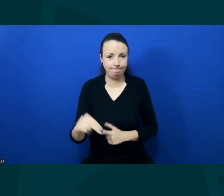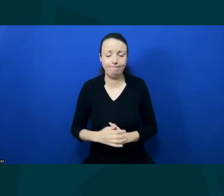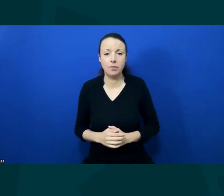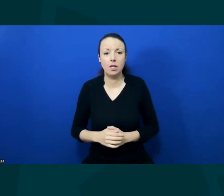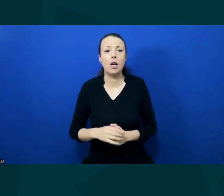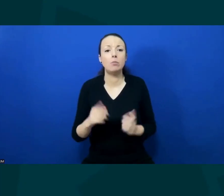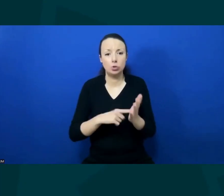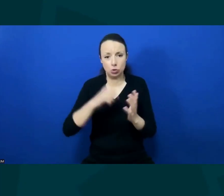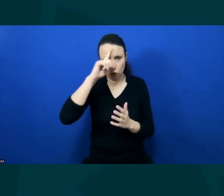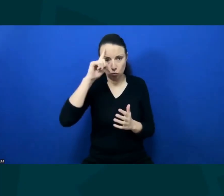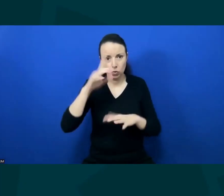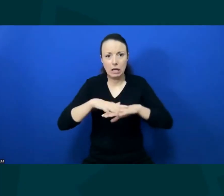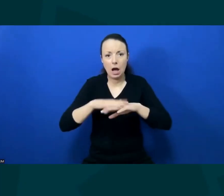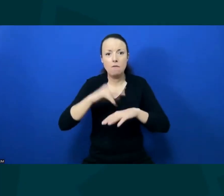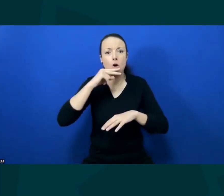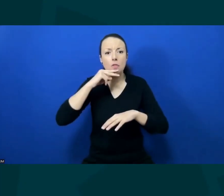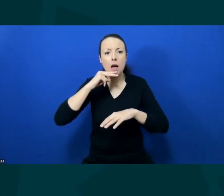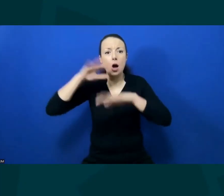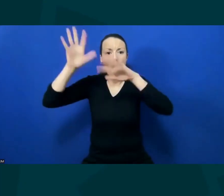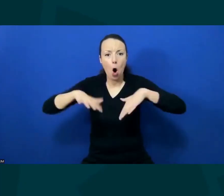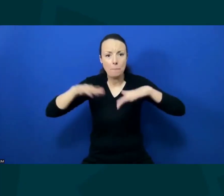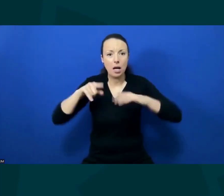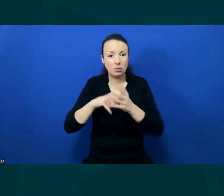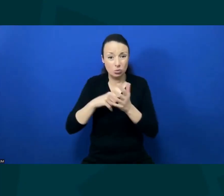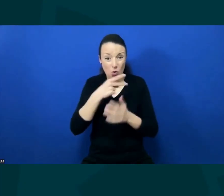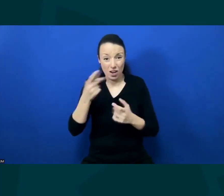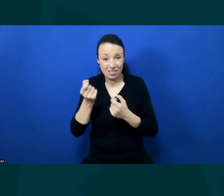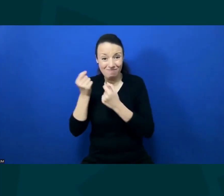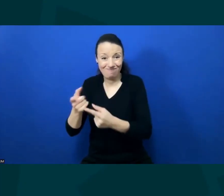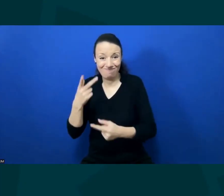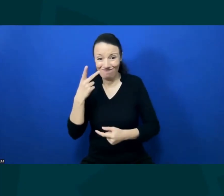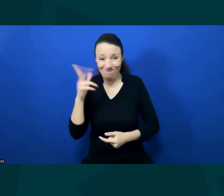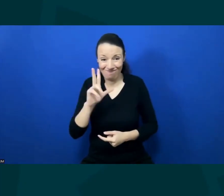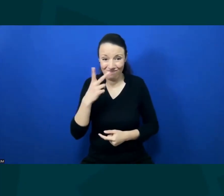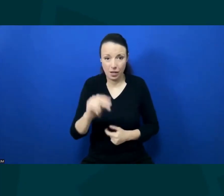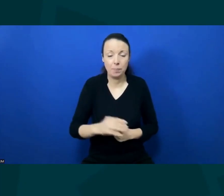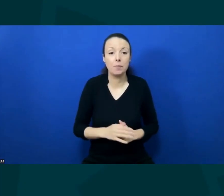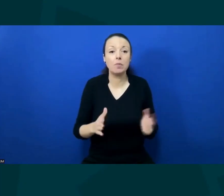strengthened, emphasized that rainwater is not a residue,